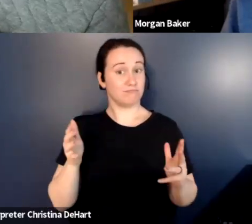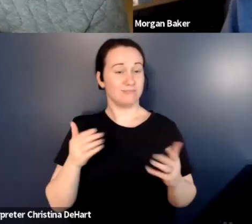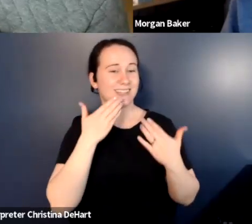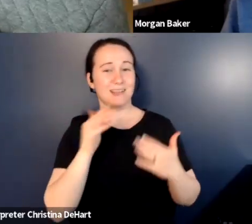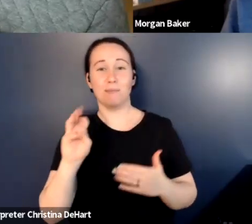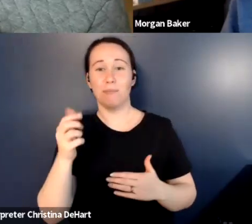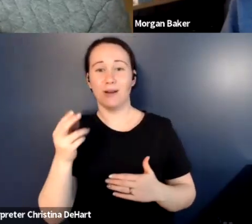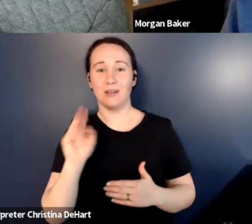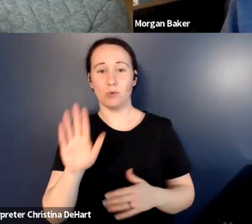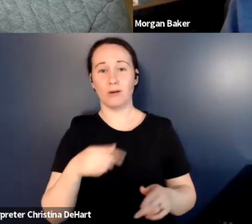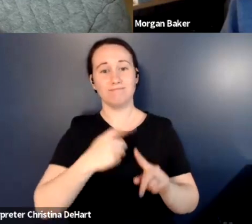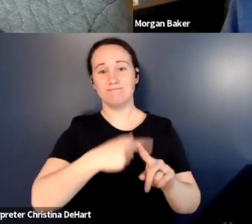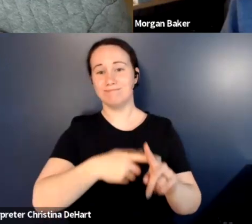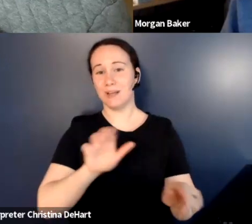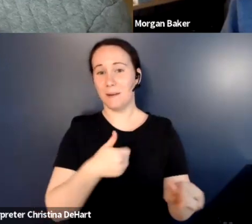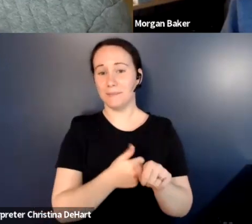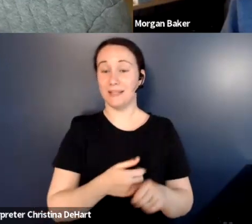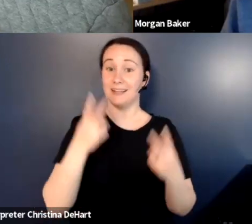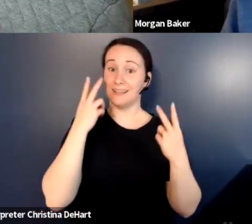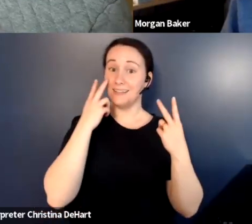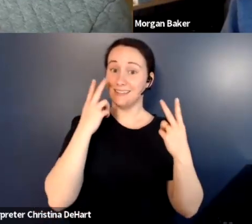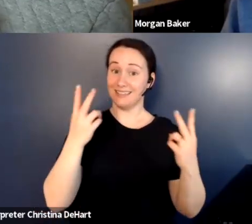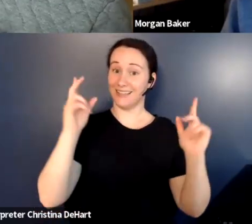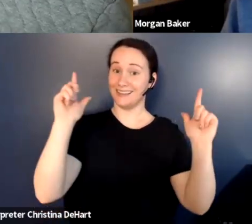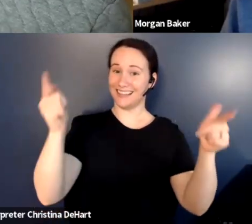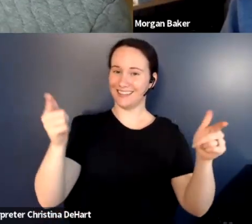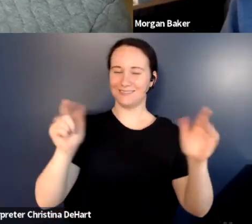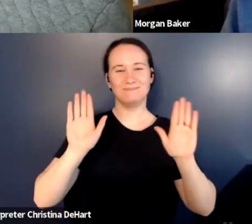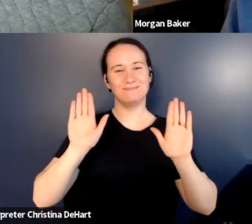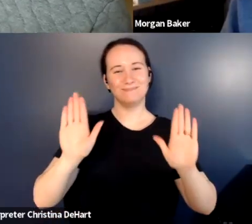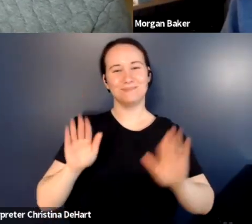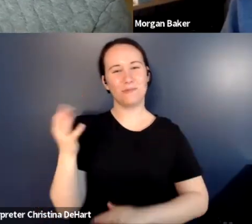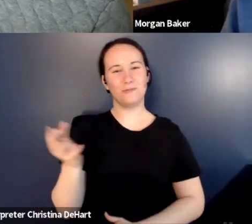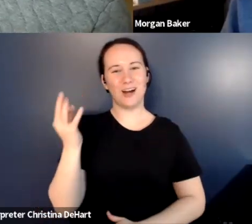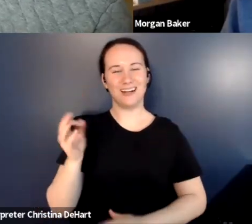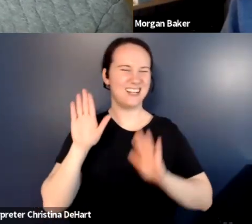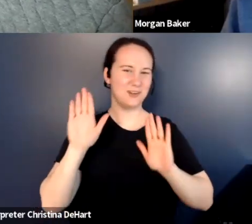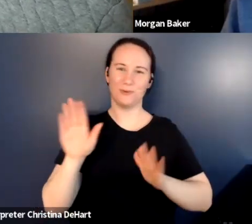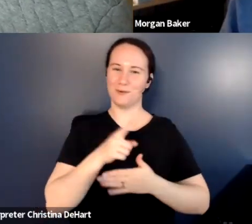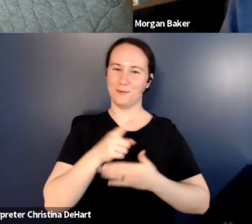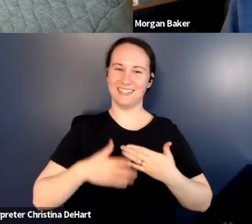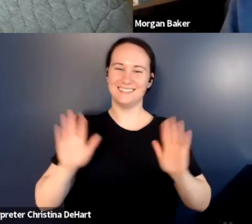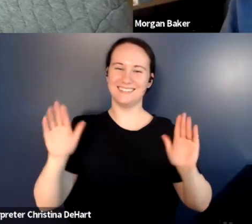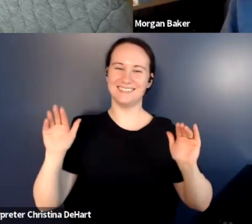for the monthly update, and we will see all of you later. Have a great Friday and a great weekend, everyone.